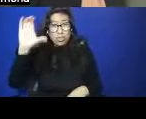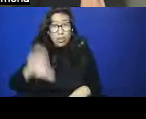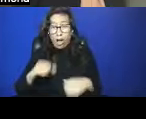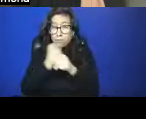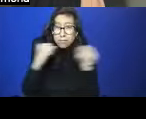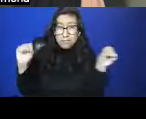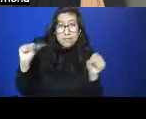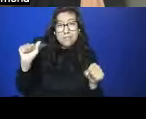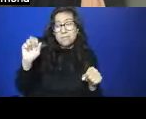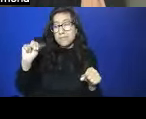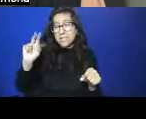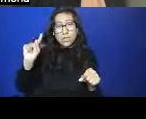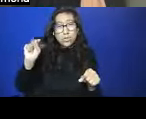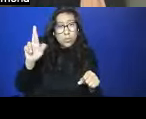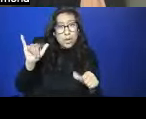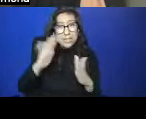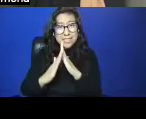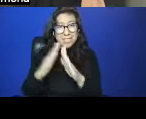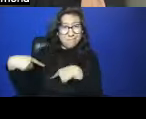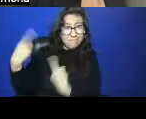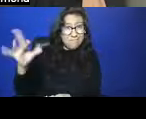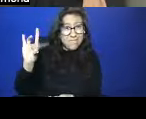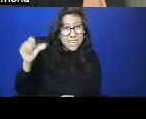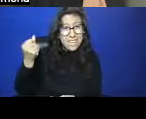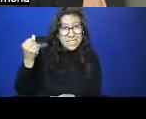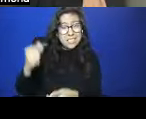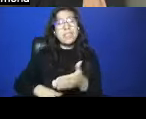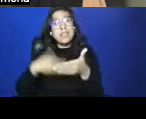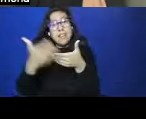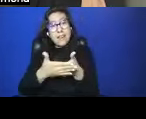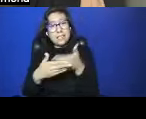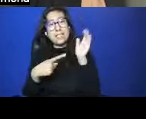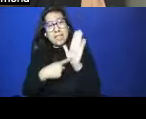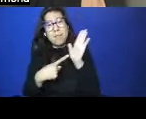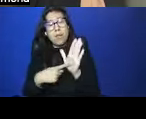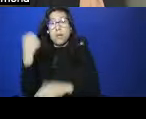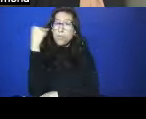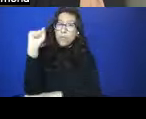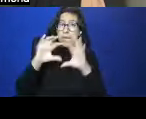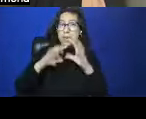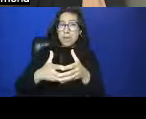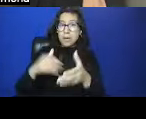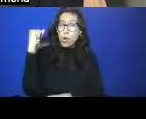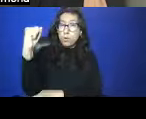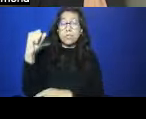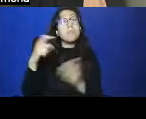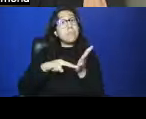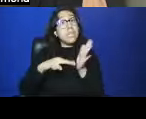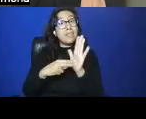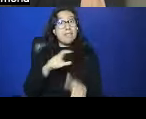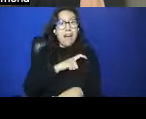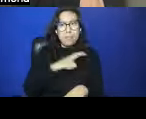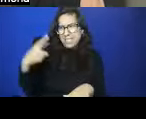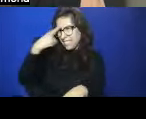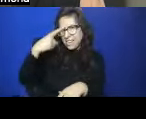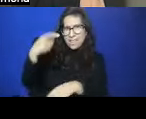city since the 1980s. In the next example on the slide, you'll see movement protest is criminalized by propaganda narratives.